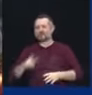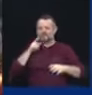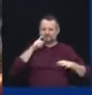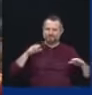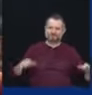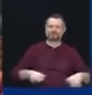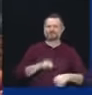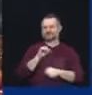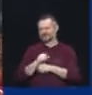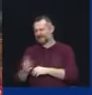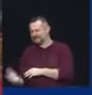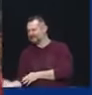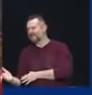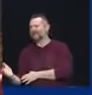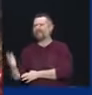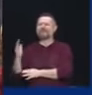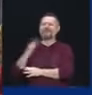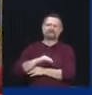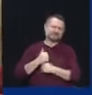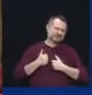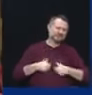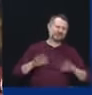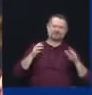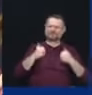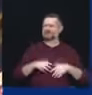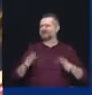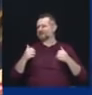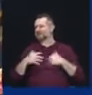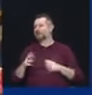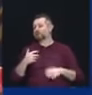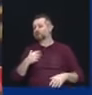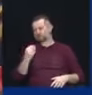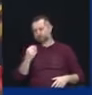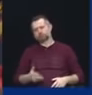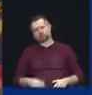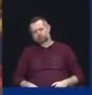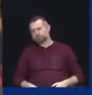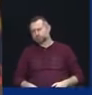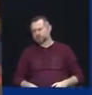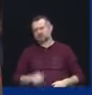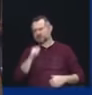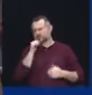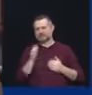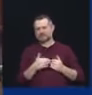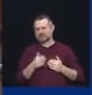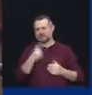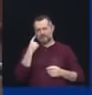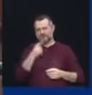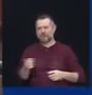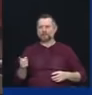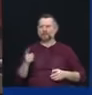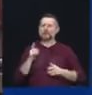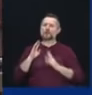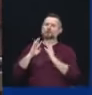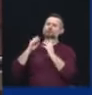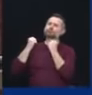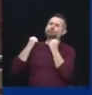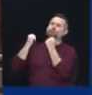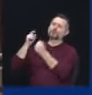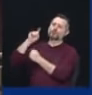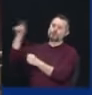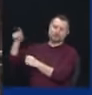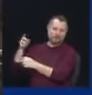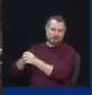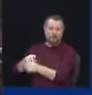themselves, for whom it has been harder to get the vaccines. When Juanita